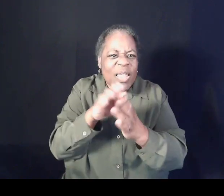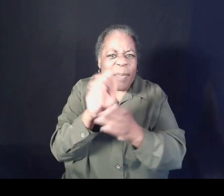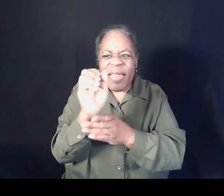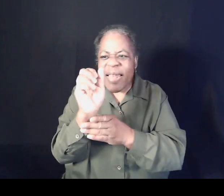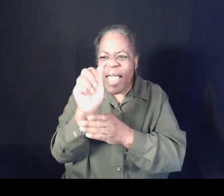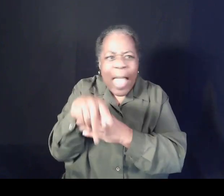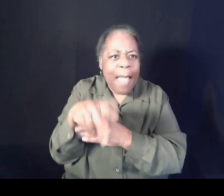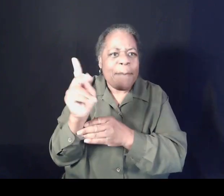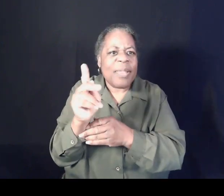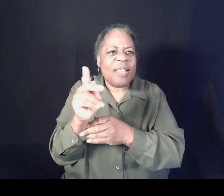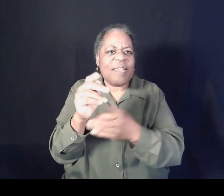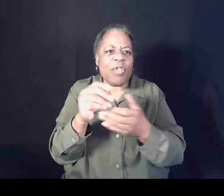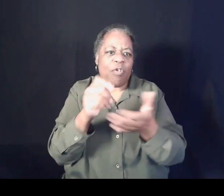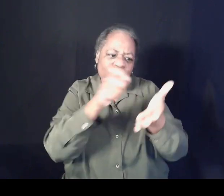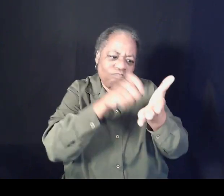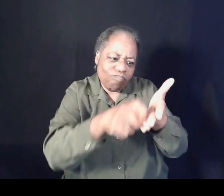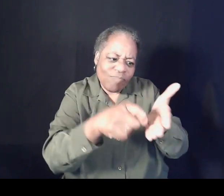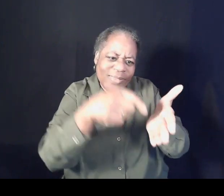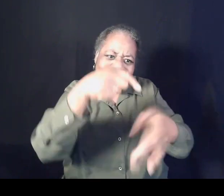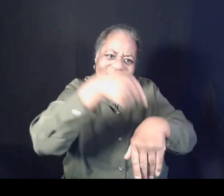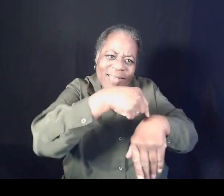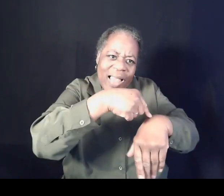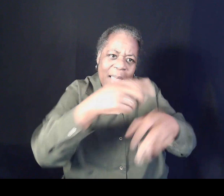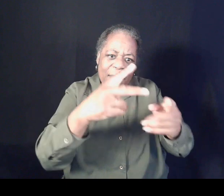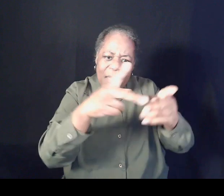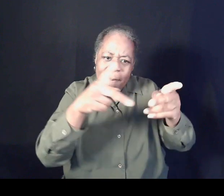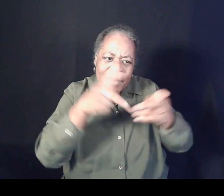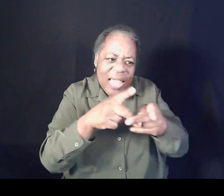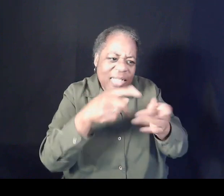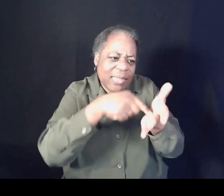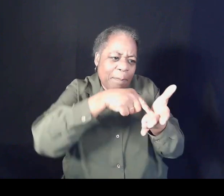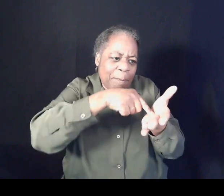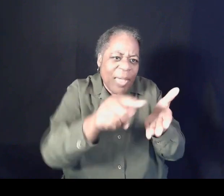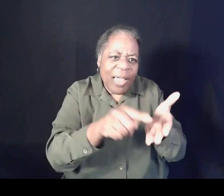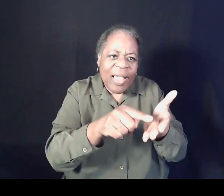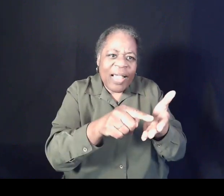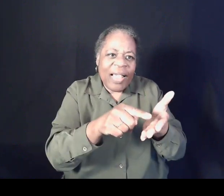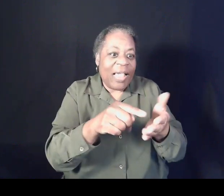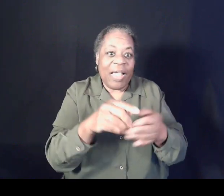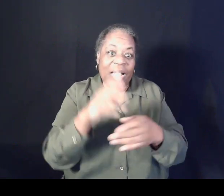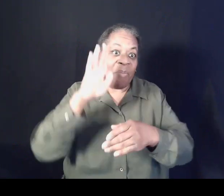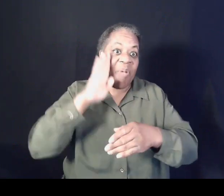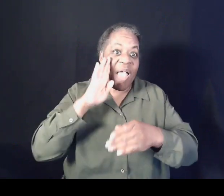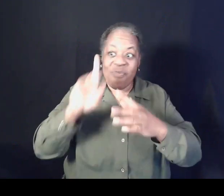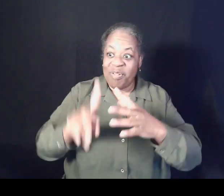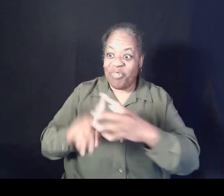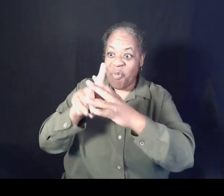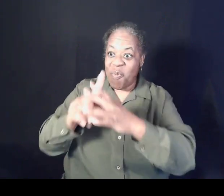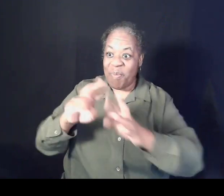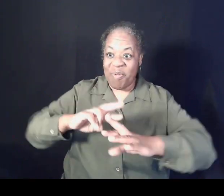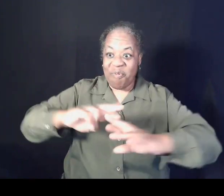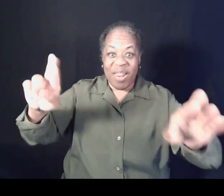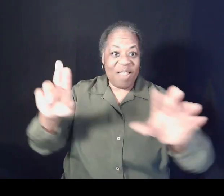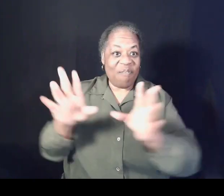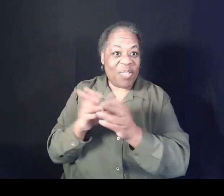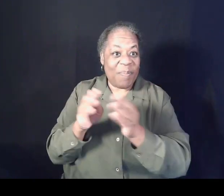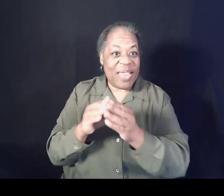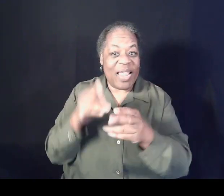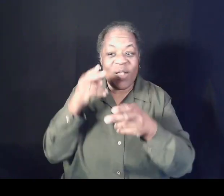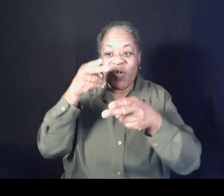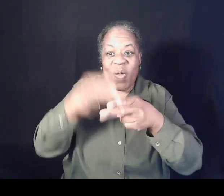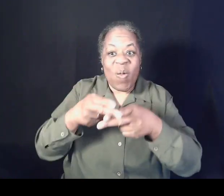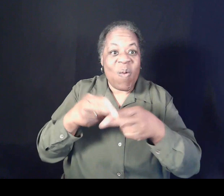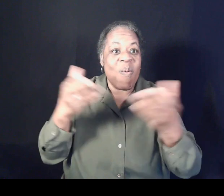and the time and the place. You'll submit your payment and he'll show up ready to go. He's calling it Wilker